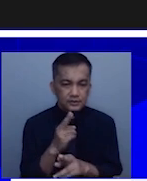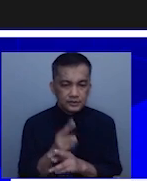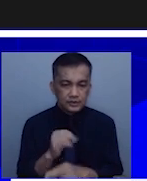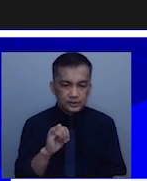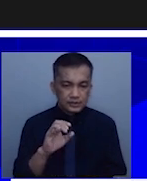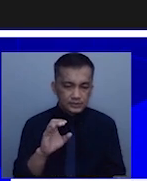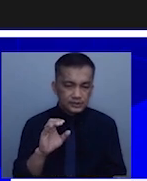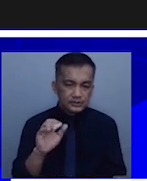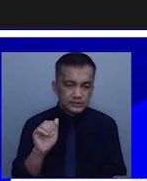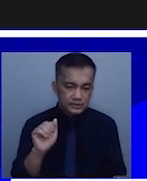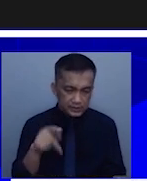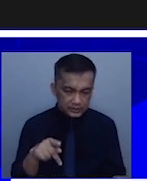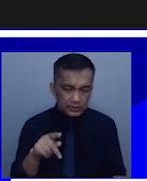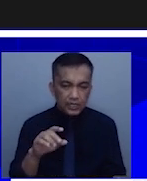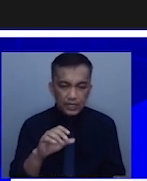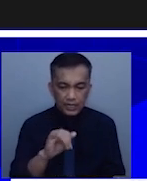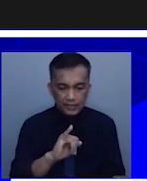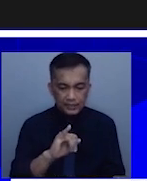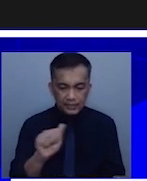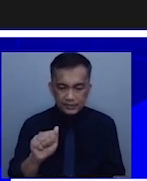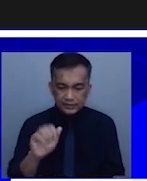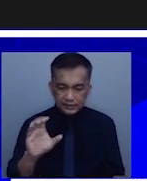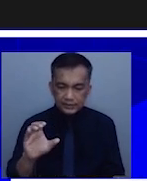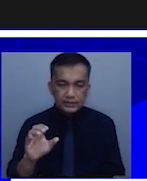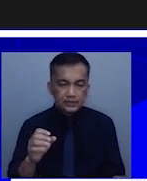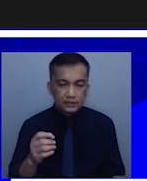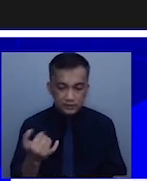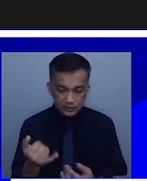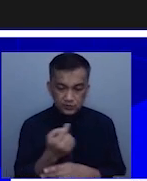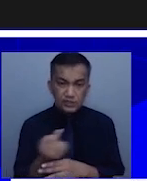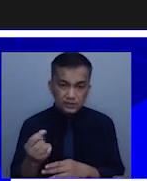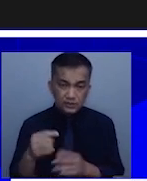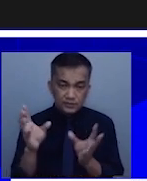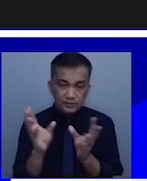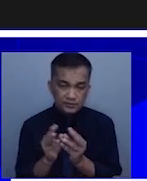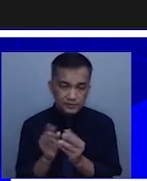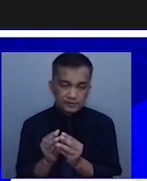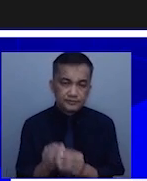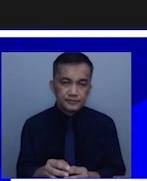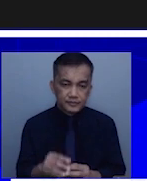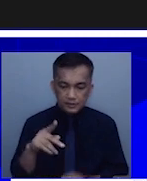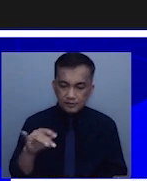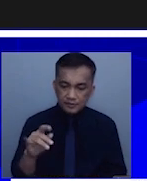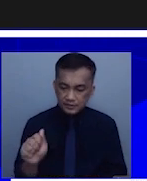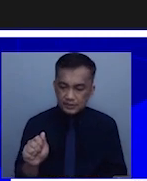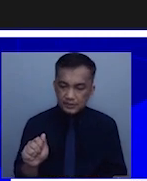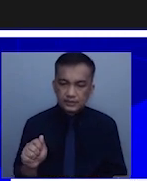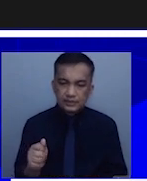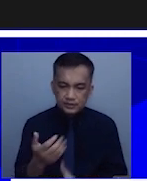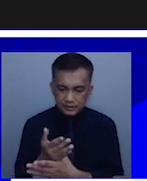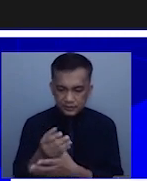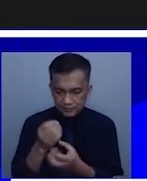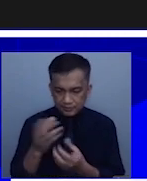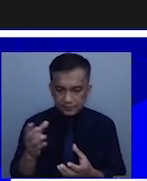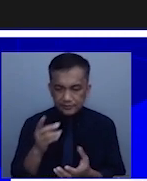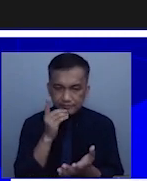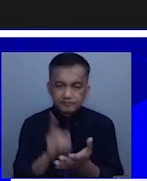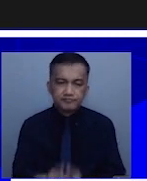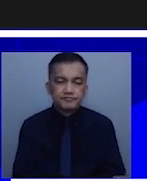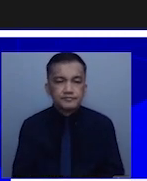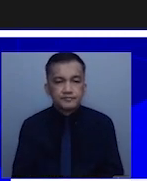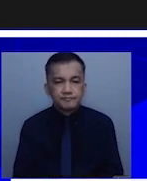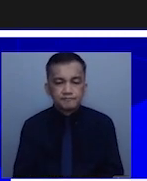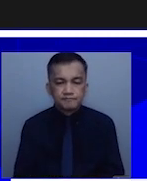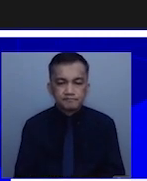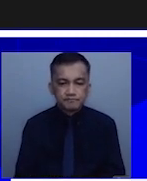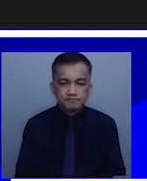and market outlook. Nag-meet lang itong week kung saan ng Philippine Statistics Authority nagsishare naman ang data. Ang